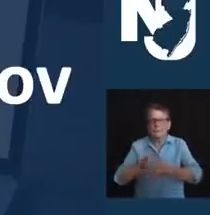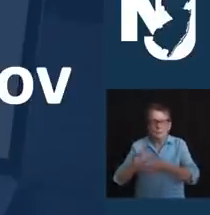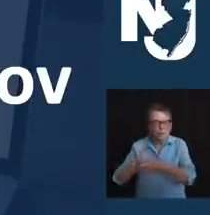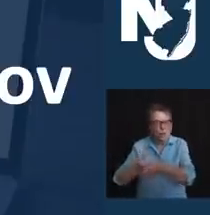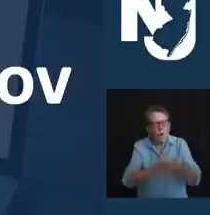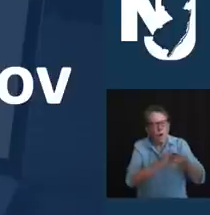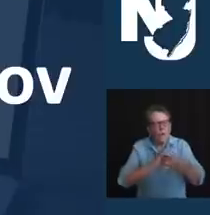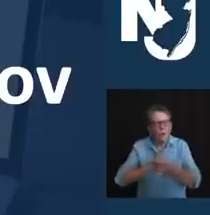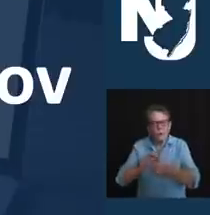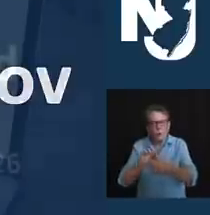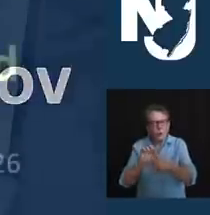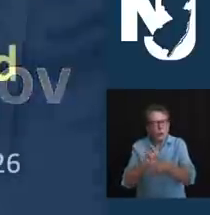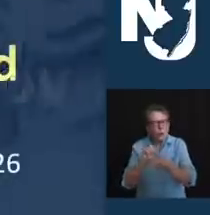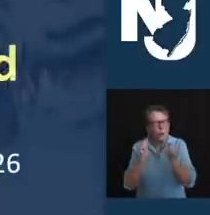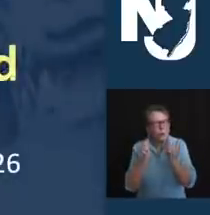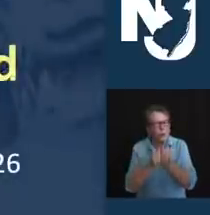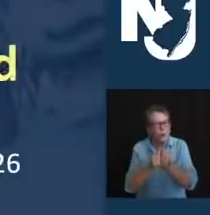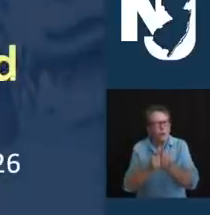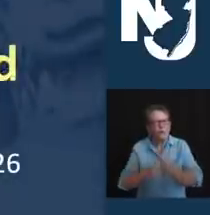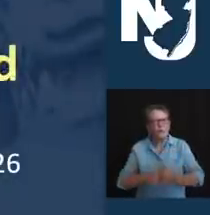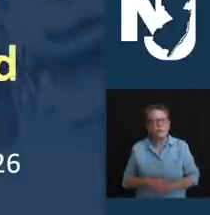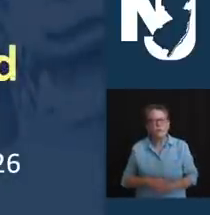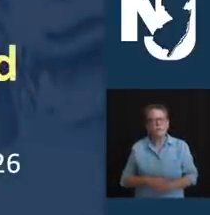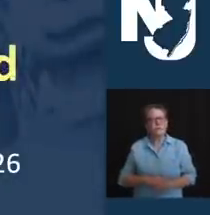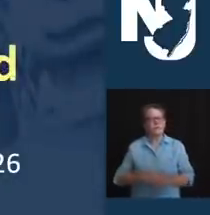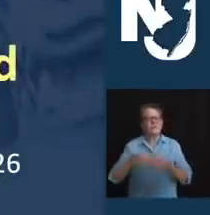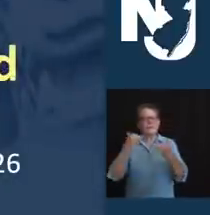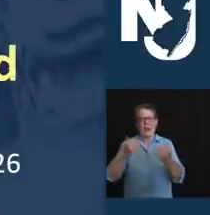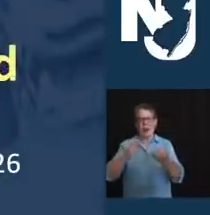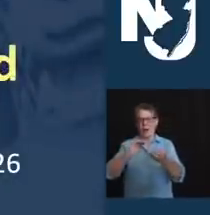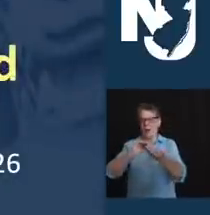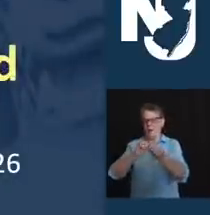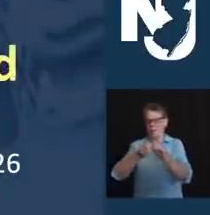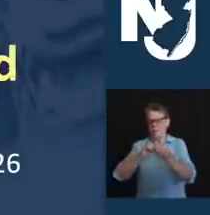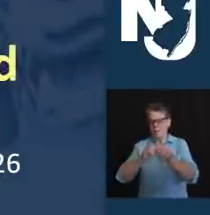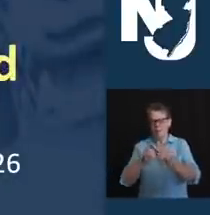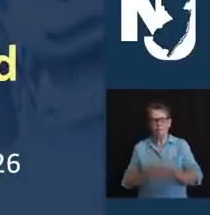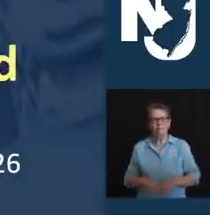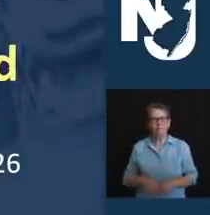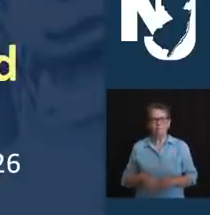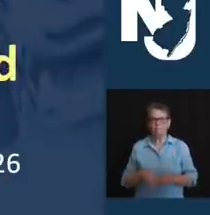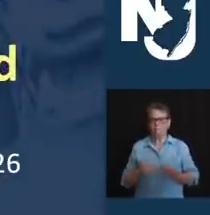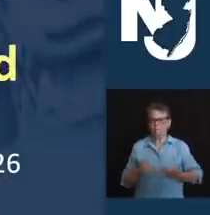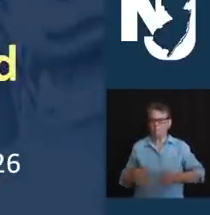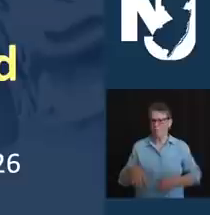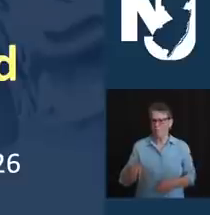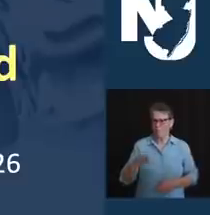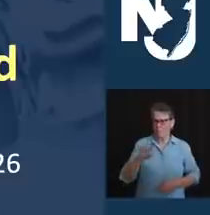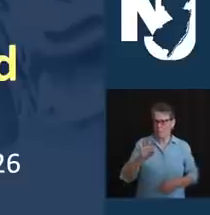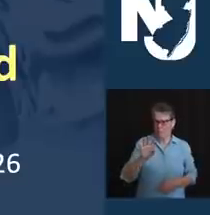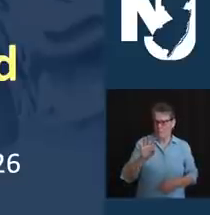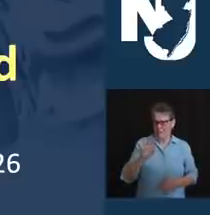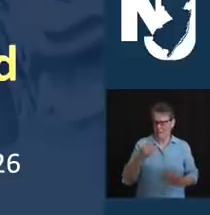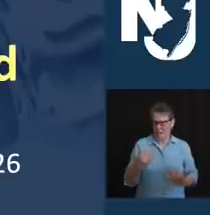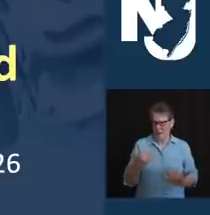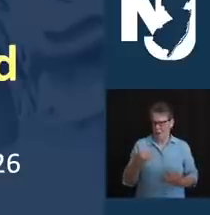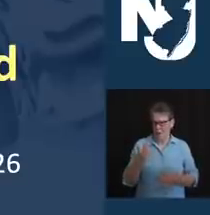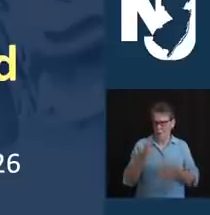overnight numbers briefly. On the vaccine front, as I noted, we've exceeded 4.7 million first